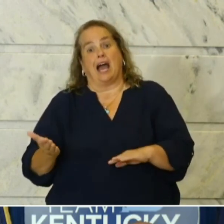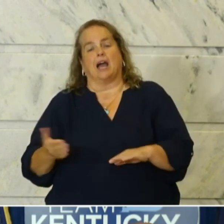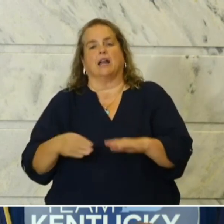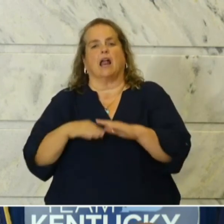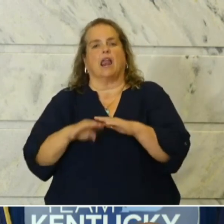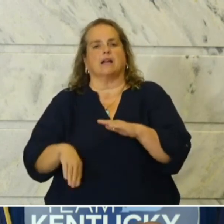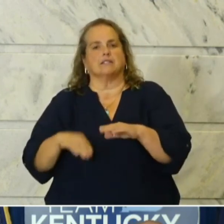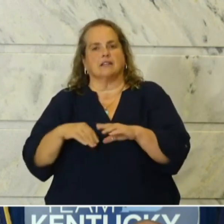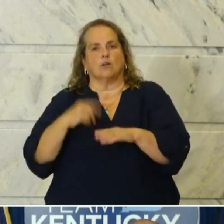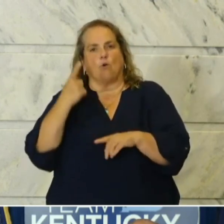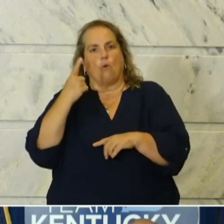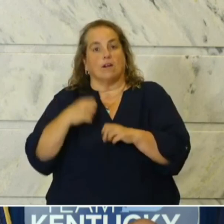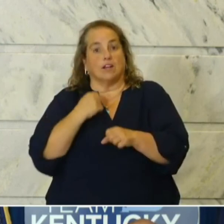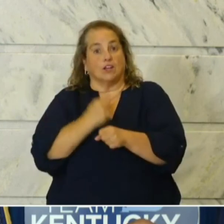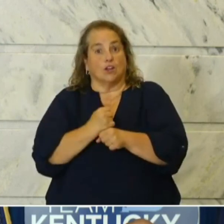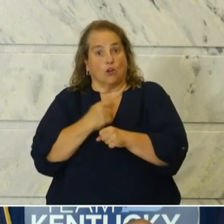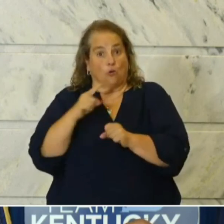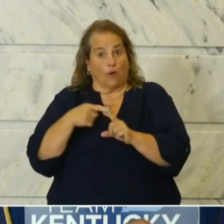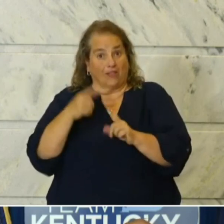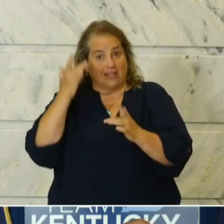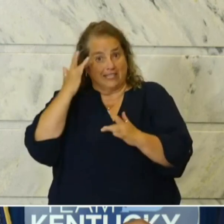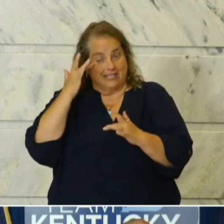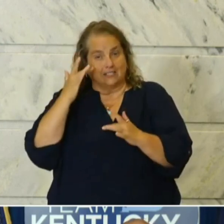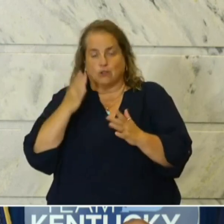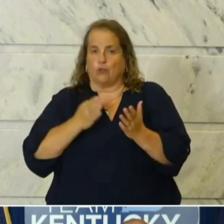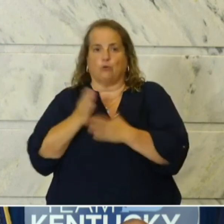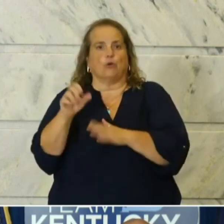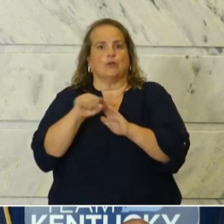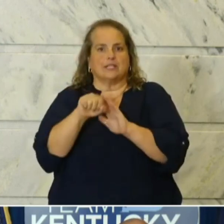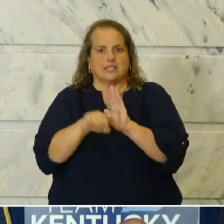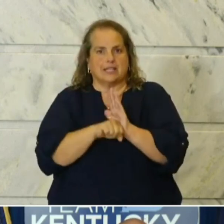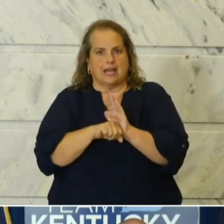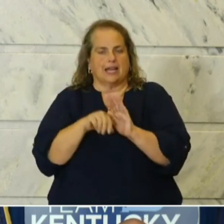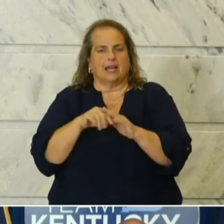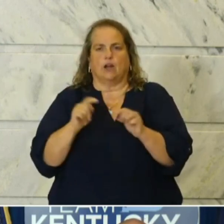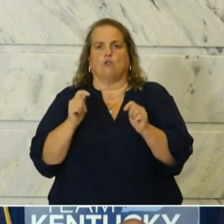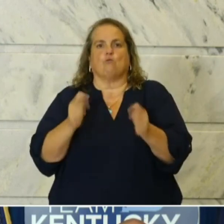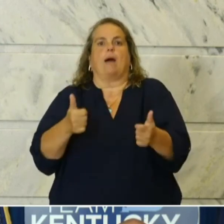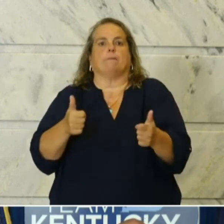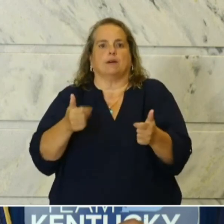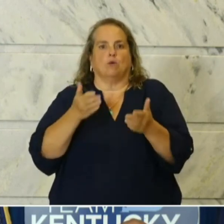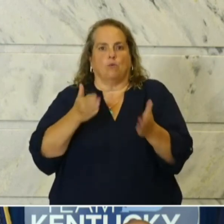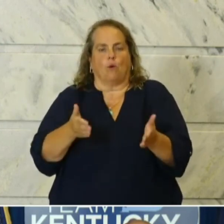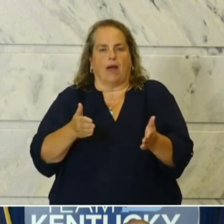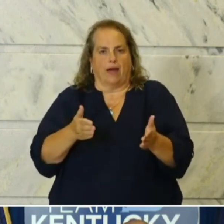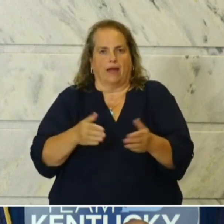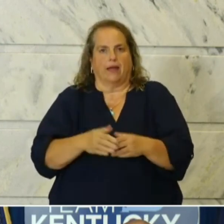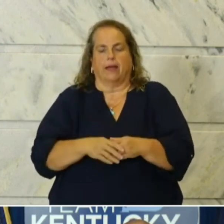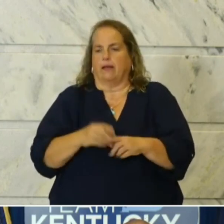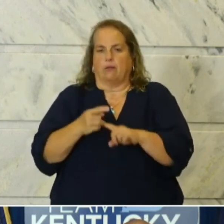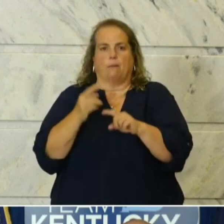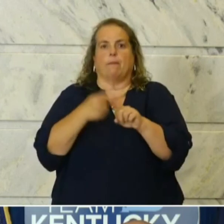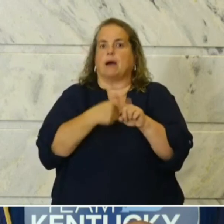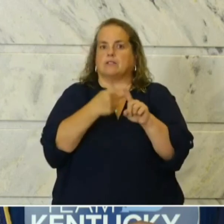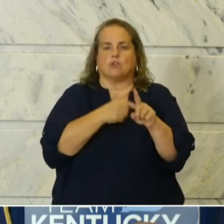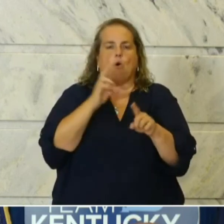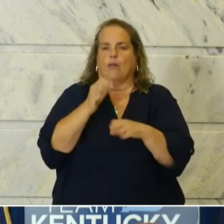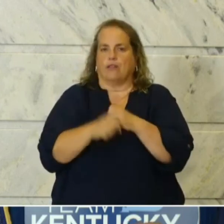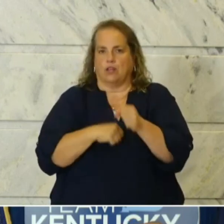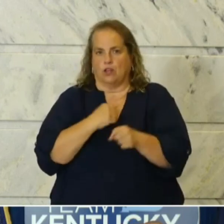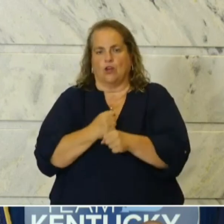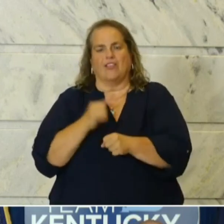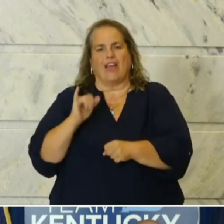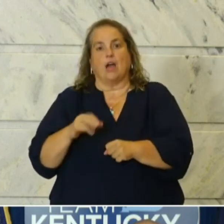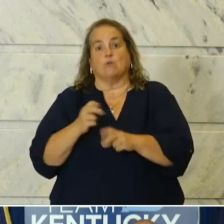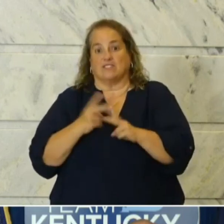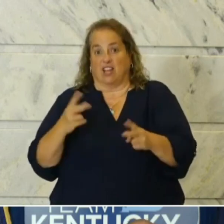year if the disease swept through the state in a rapid manner over a period of months or even over the balance of the year. That was